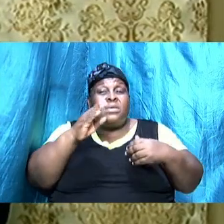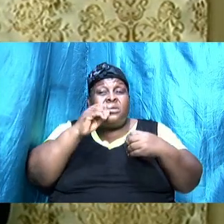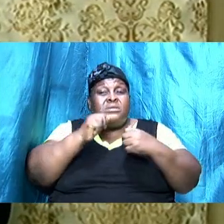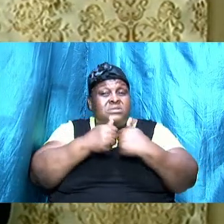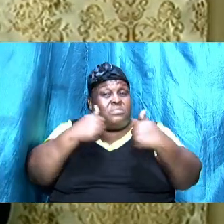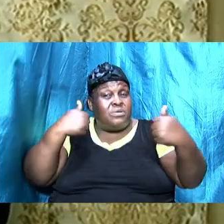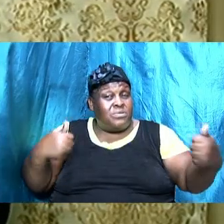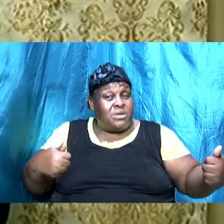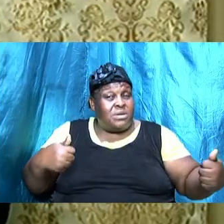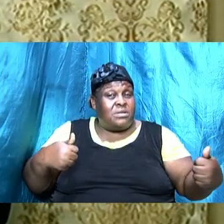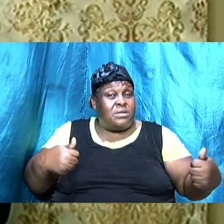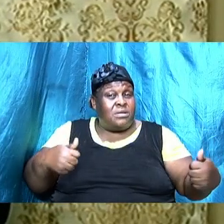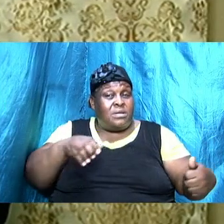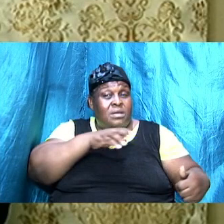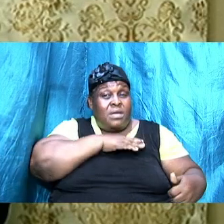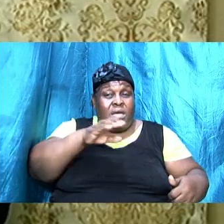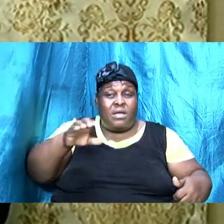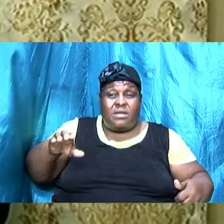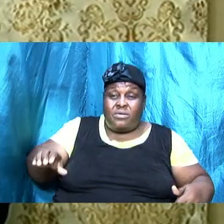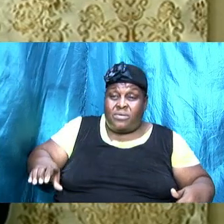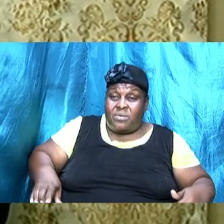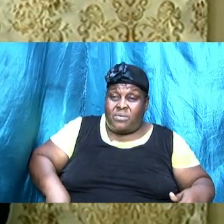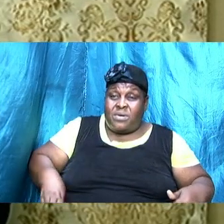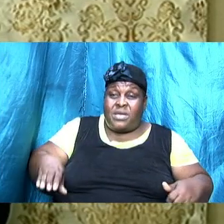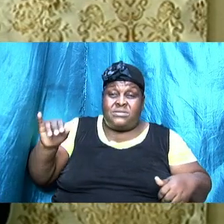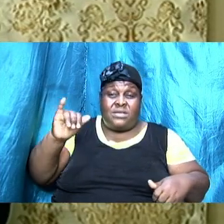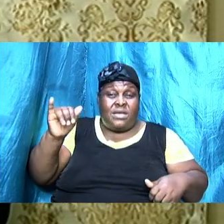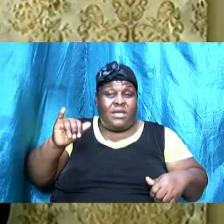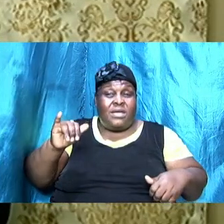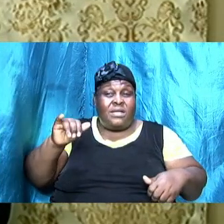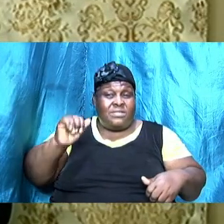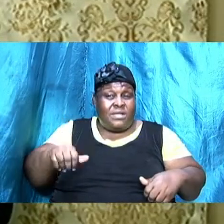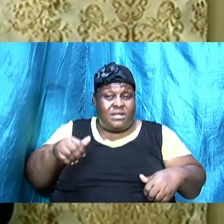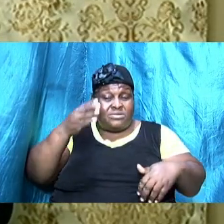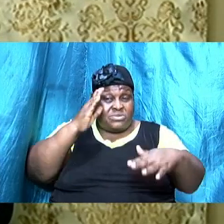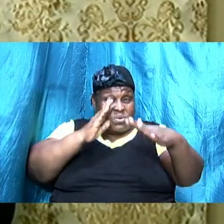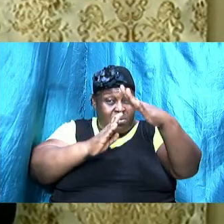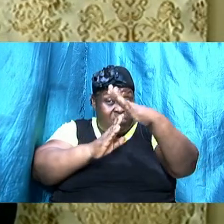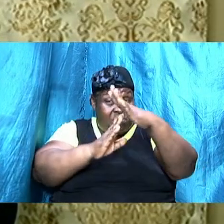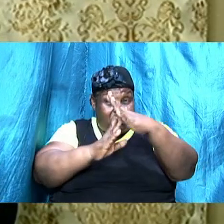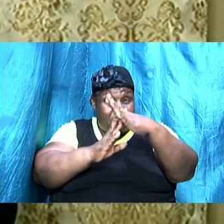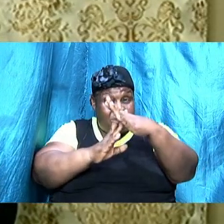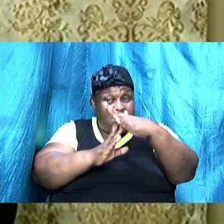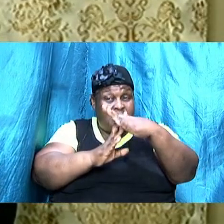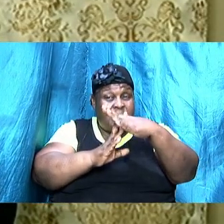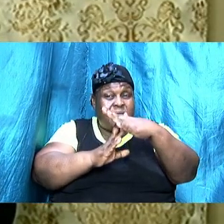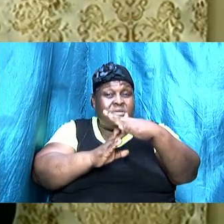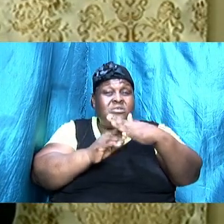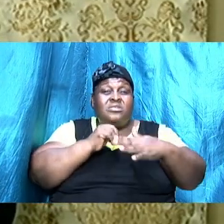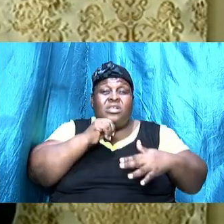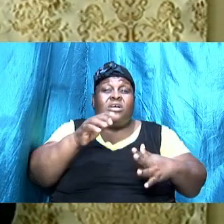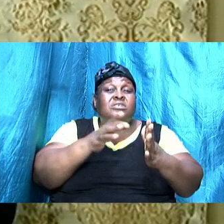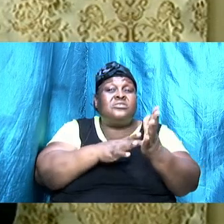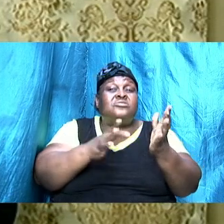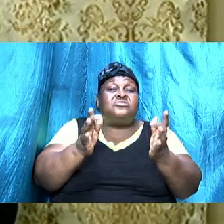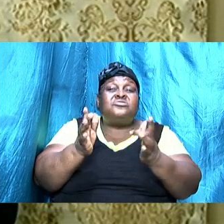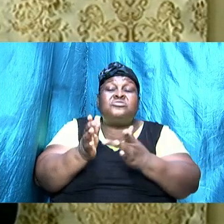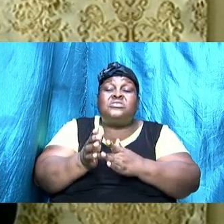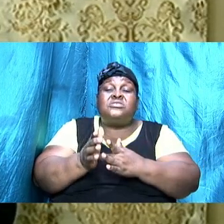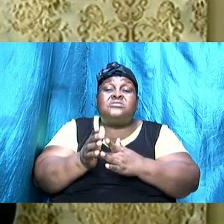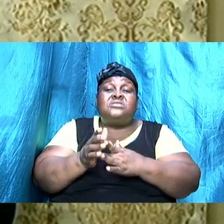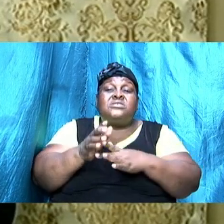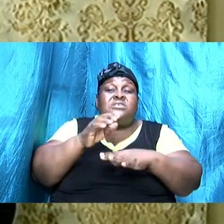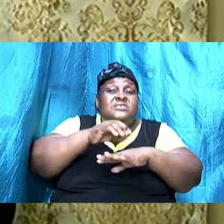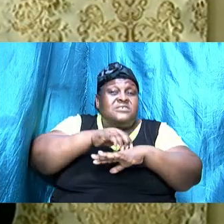the Christ-like guy that is humble, that you see, is not Jesus sending to